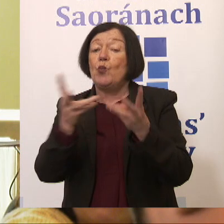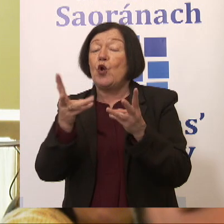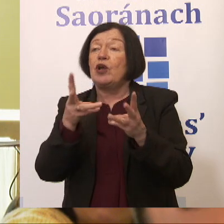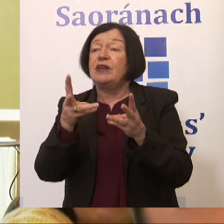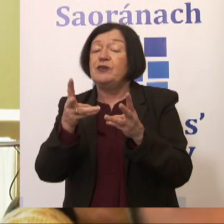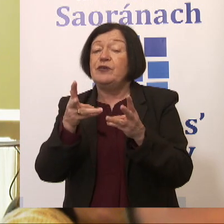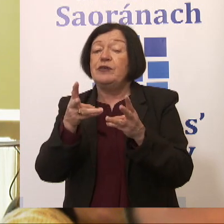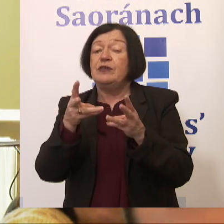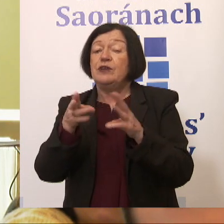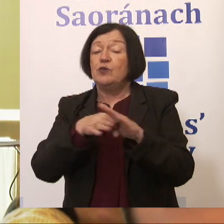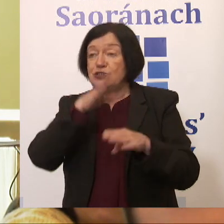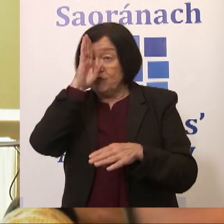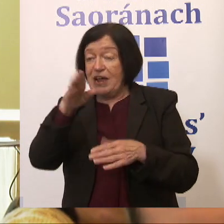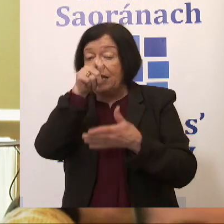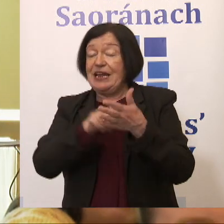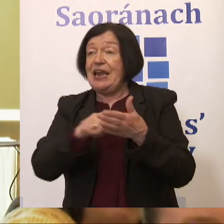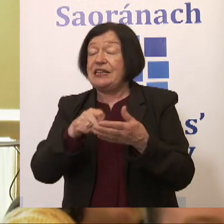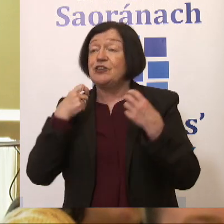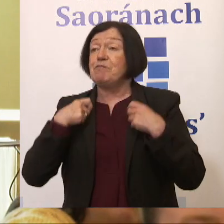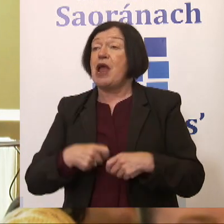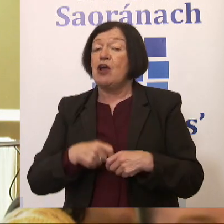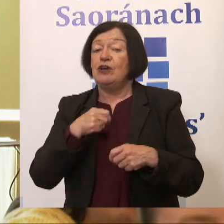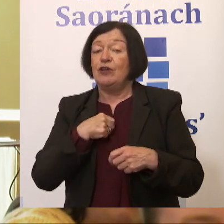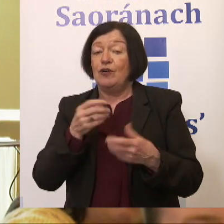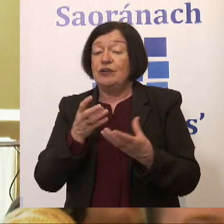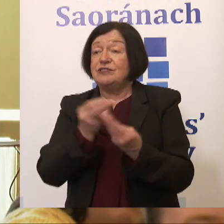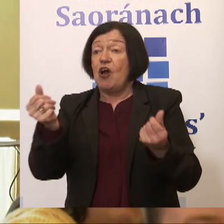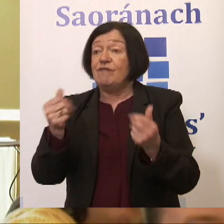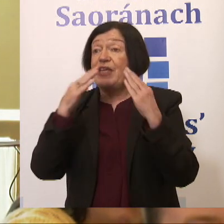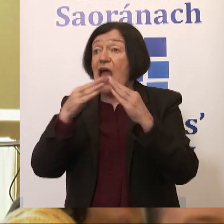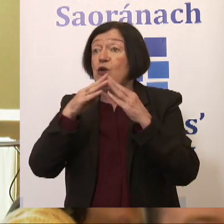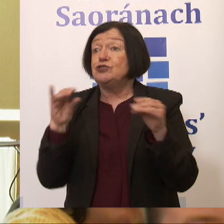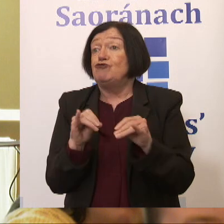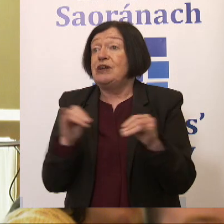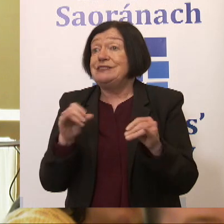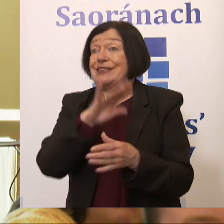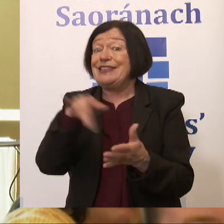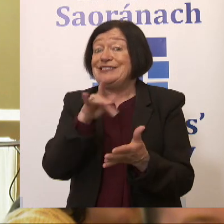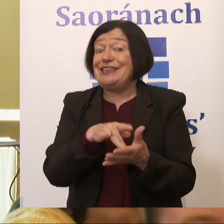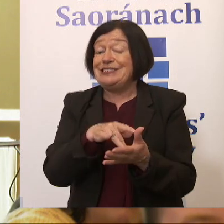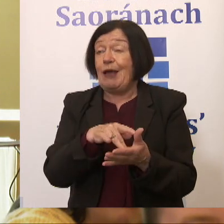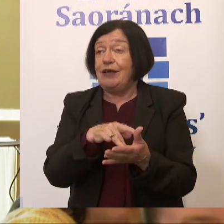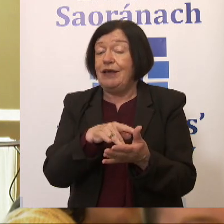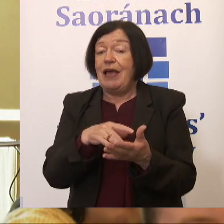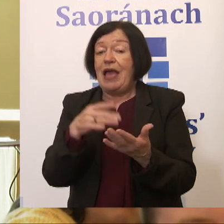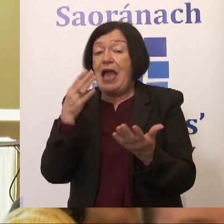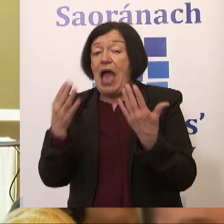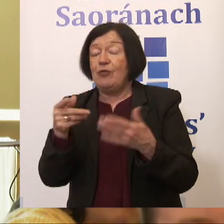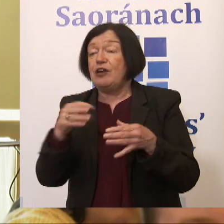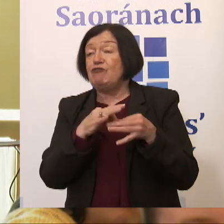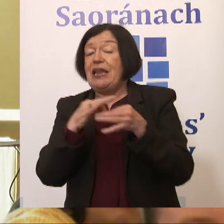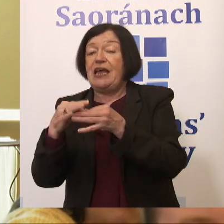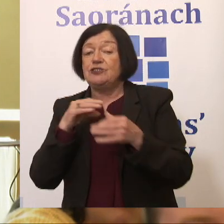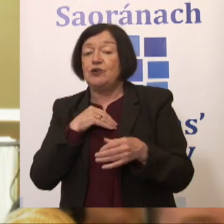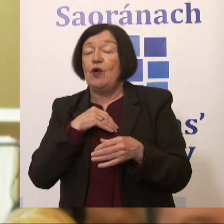with the directly elected mayor to address the housing crisis in the city, and how that would relate to